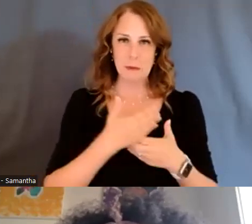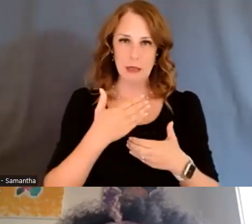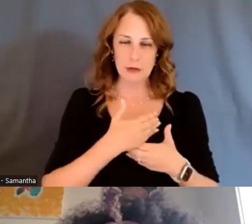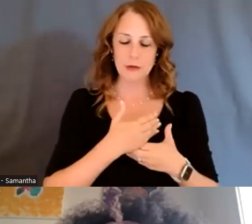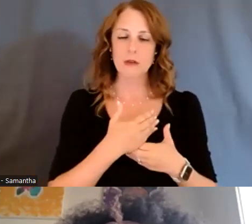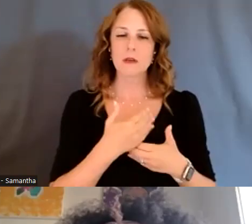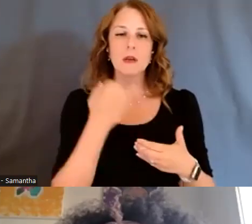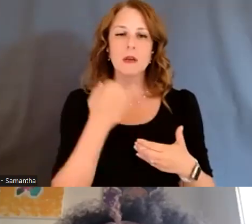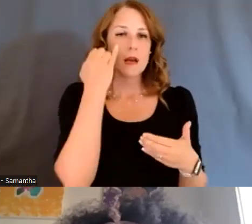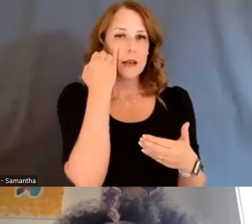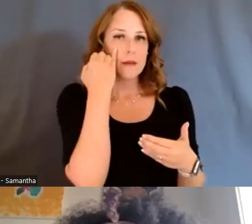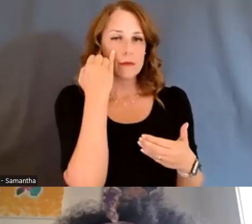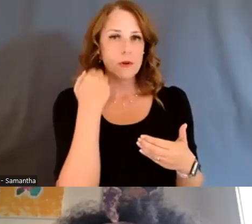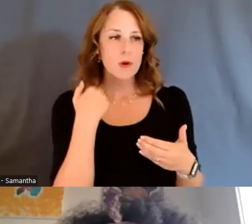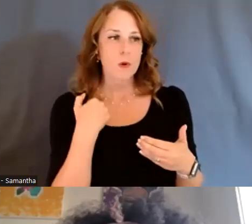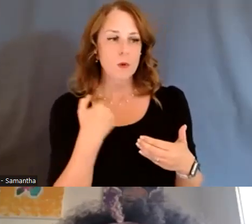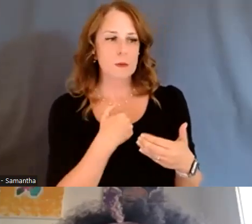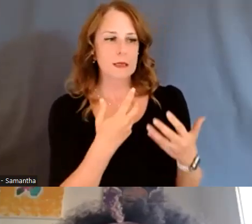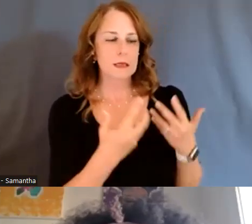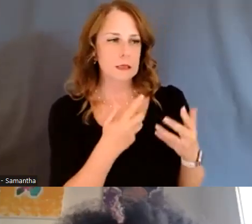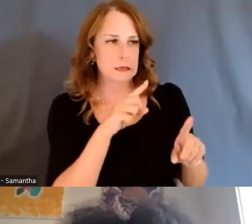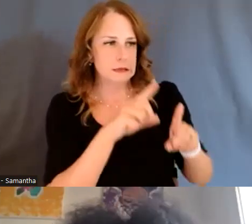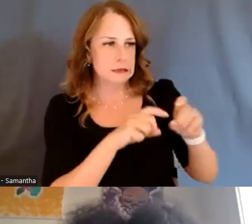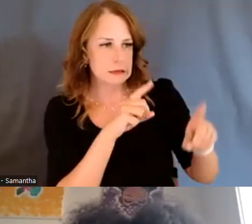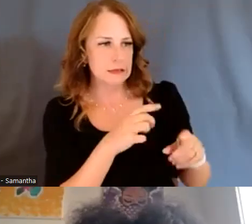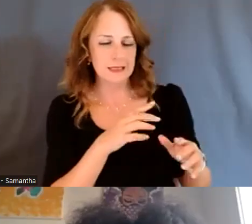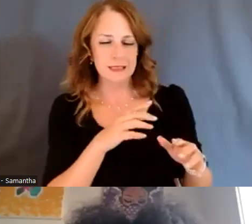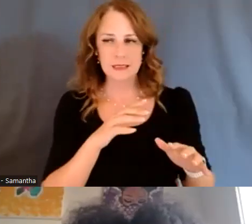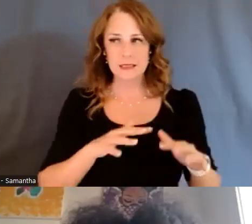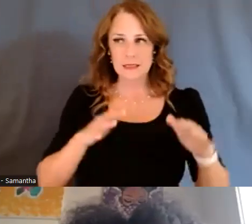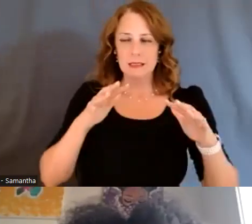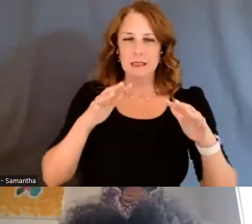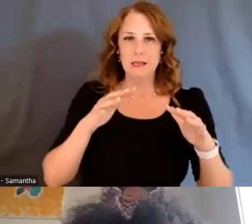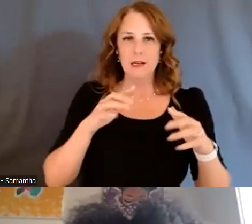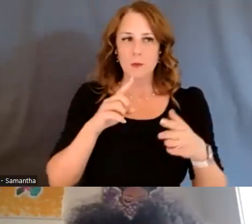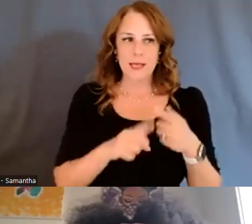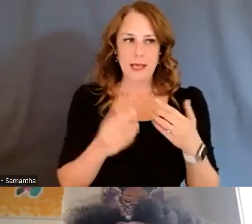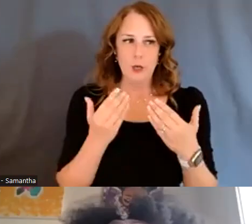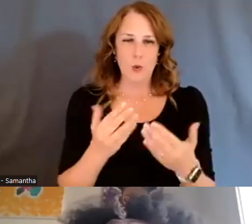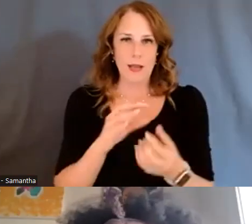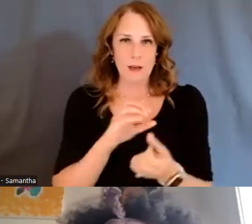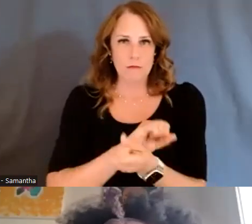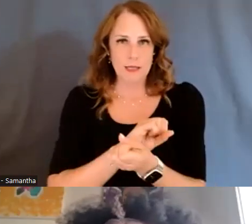we're unable to, move forward with, an arrest in a case, which does happen,